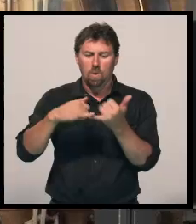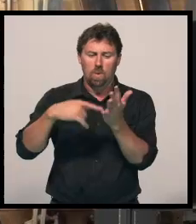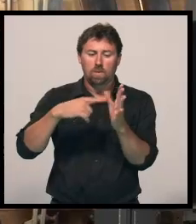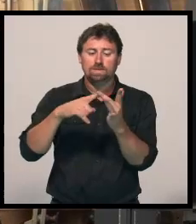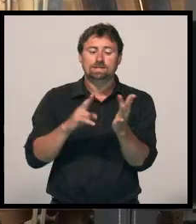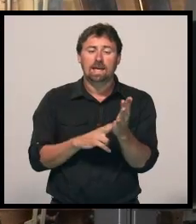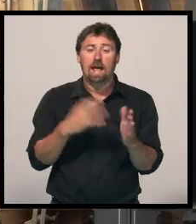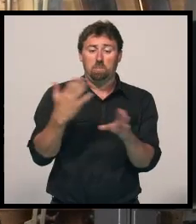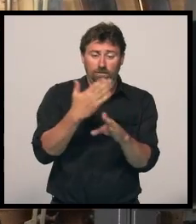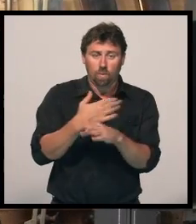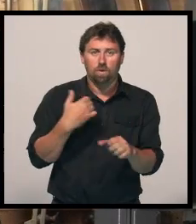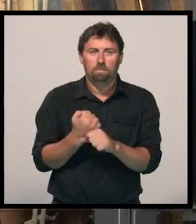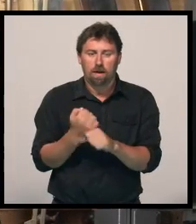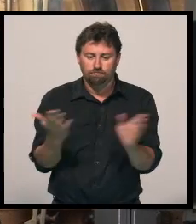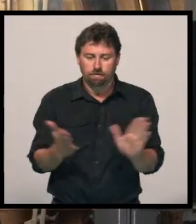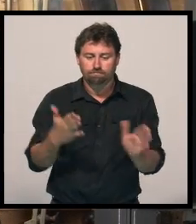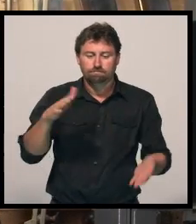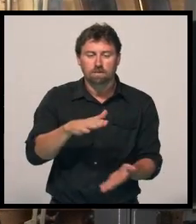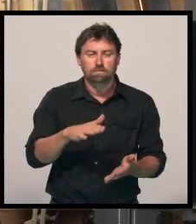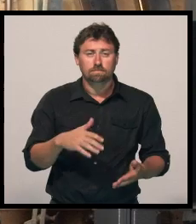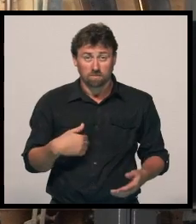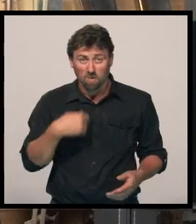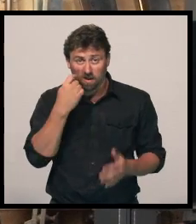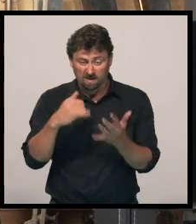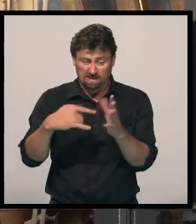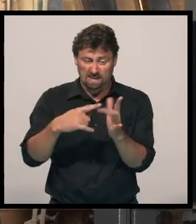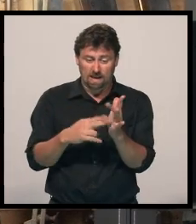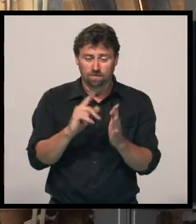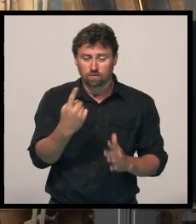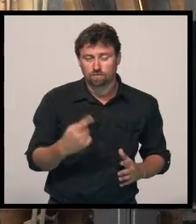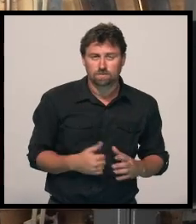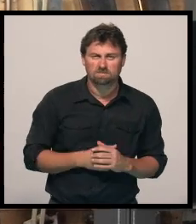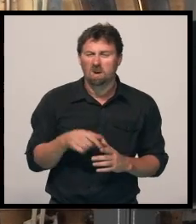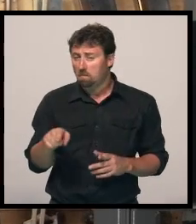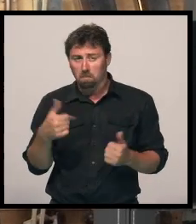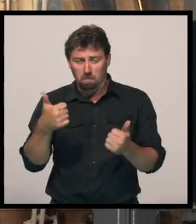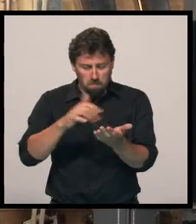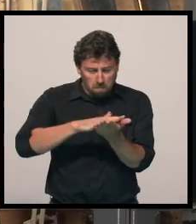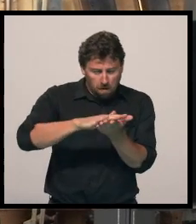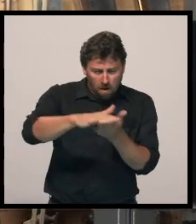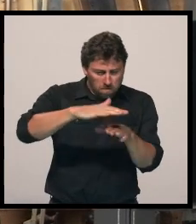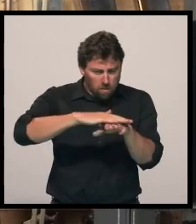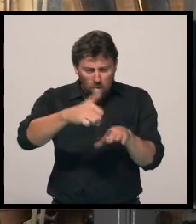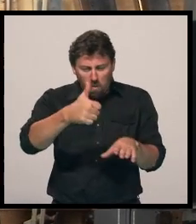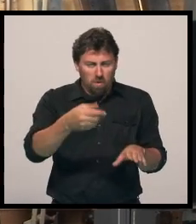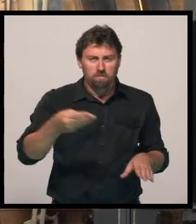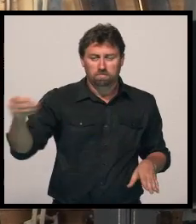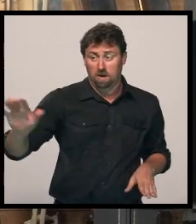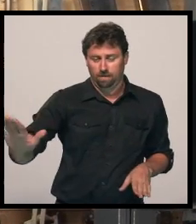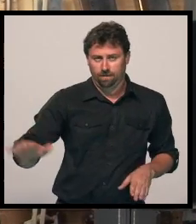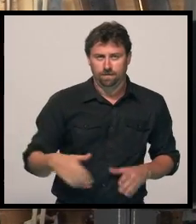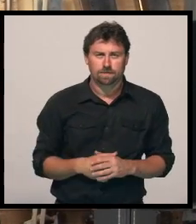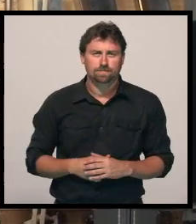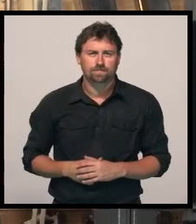it. But that's the panel done. Quite nice and smooth, so we'll put that to one side. Now the